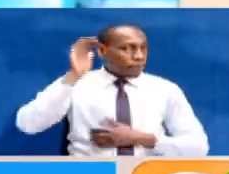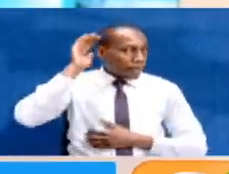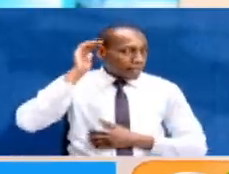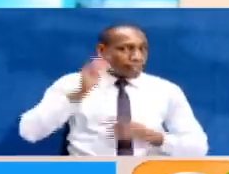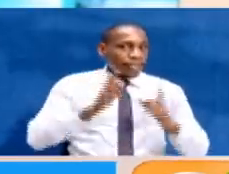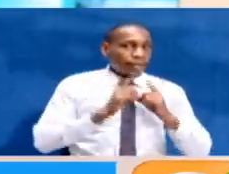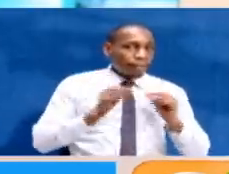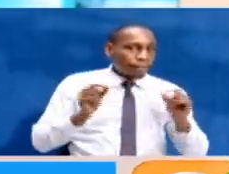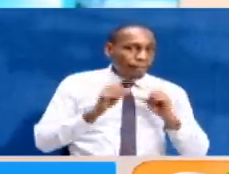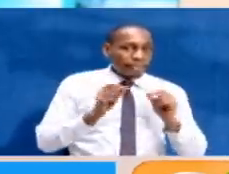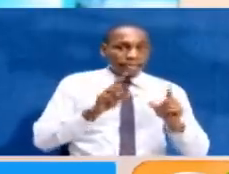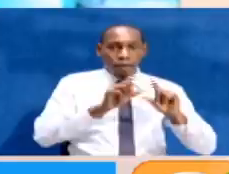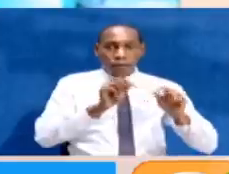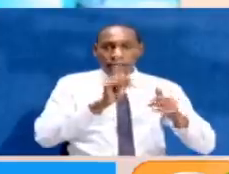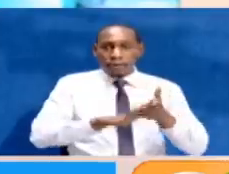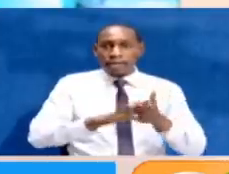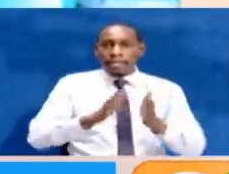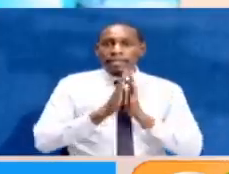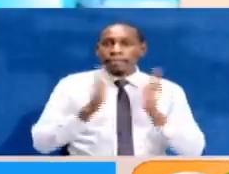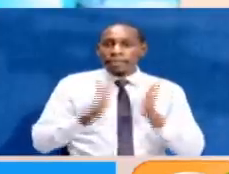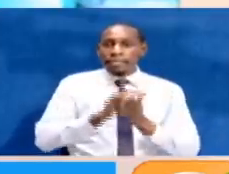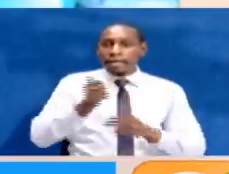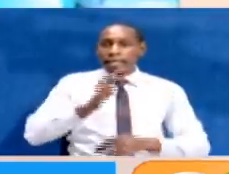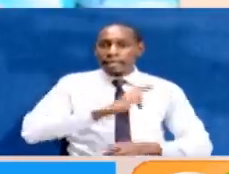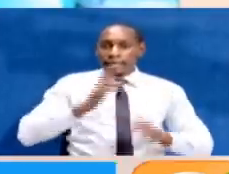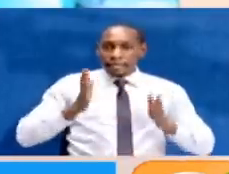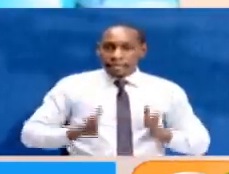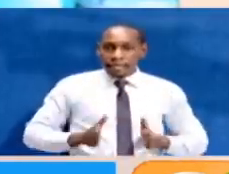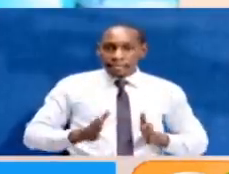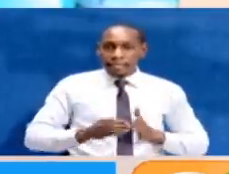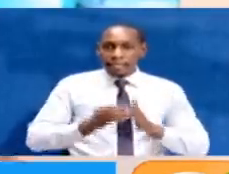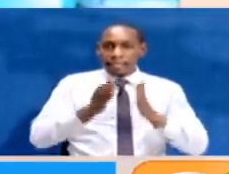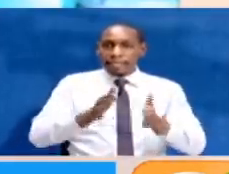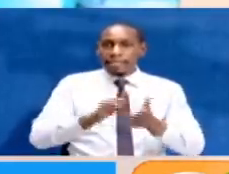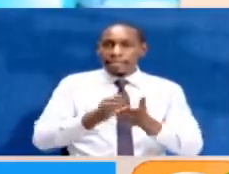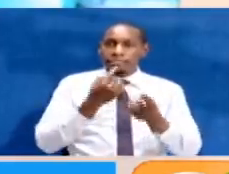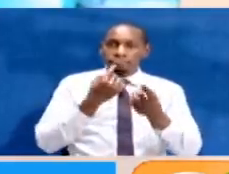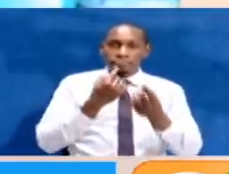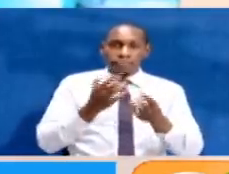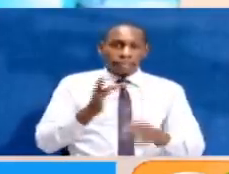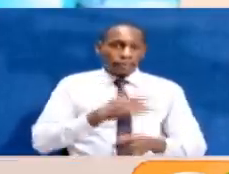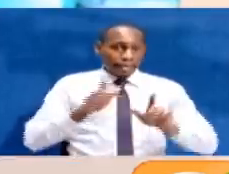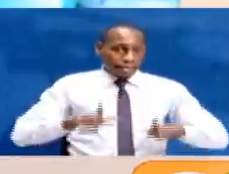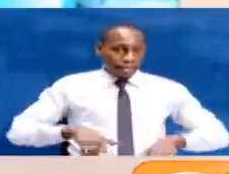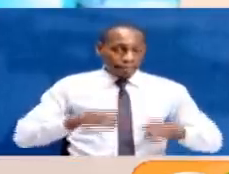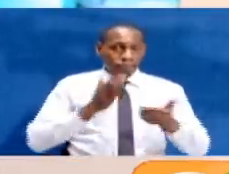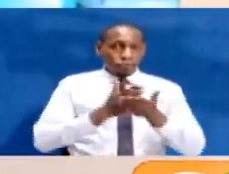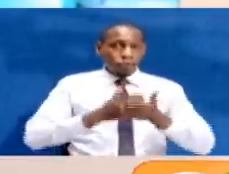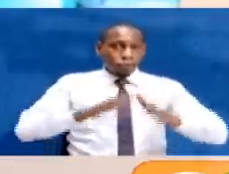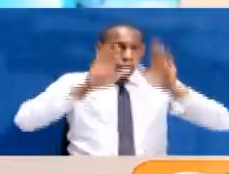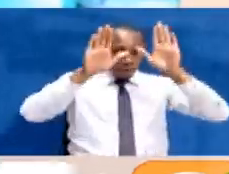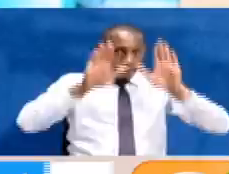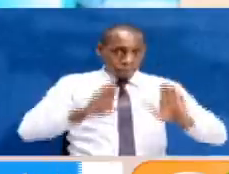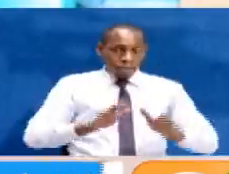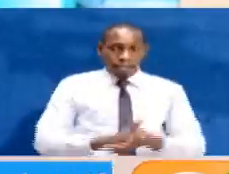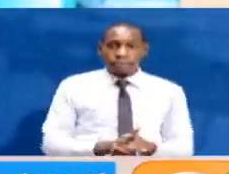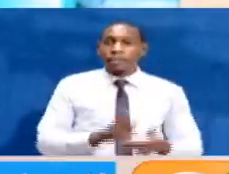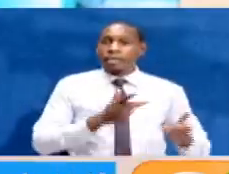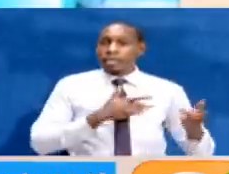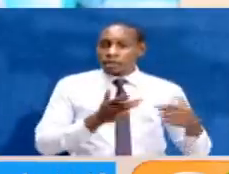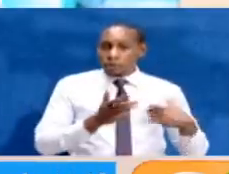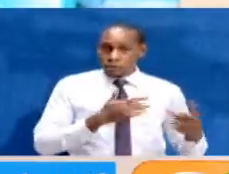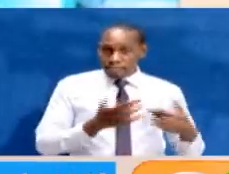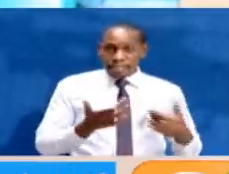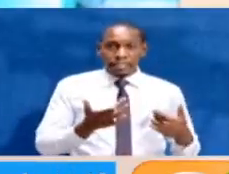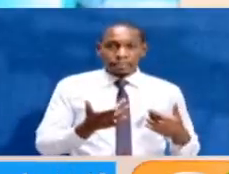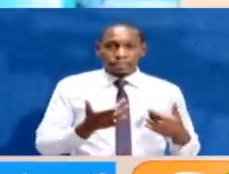their pastors and priests and other religious leaders that speak to their lives. And those are important. So in terms of getting